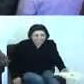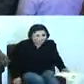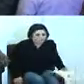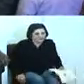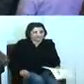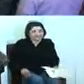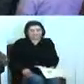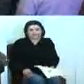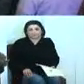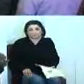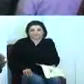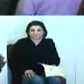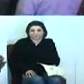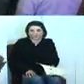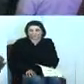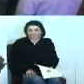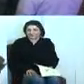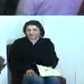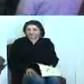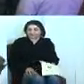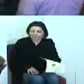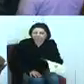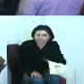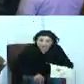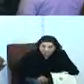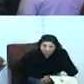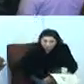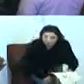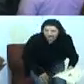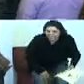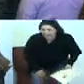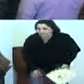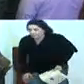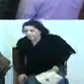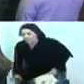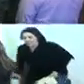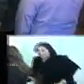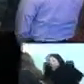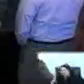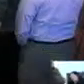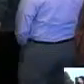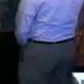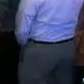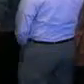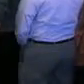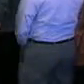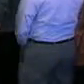But we come to you purposely and purposefully.